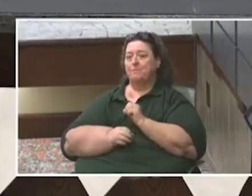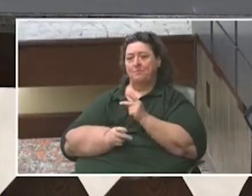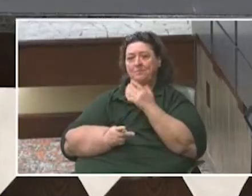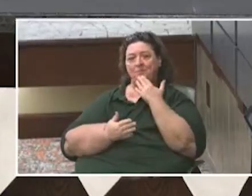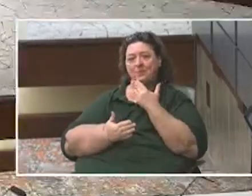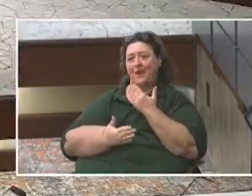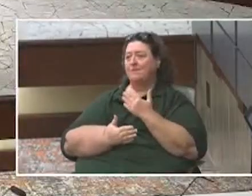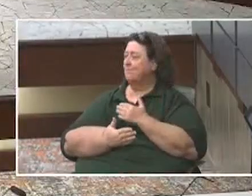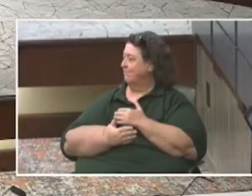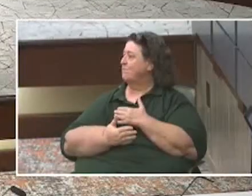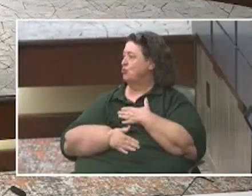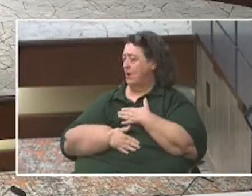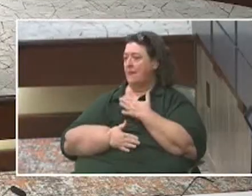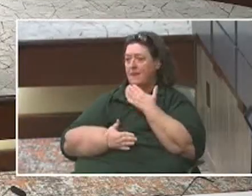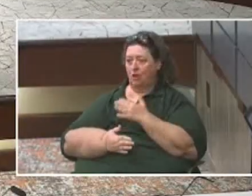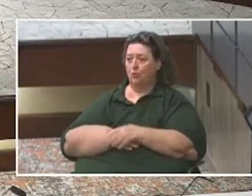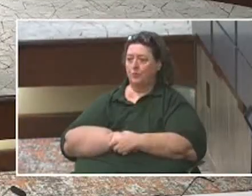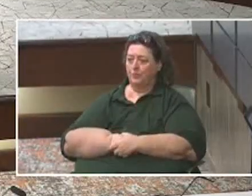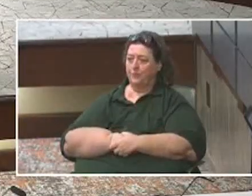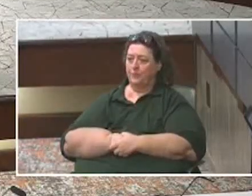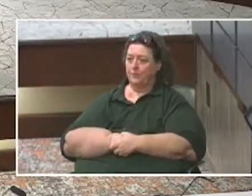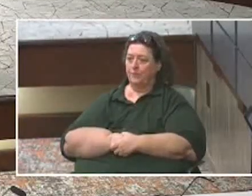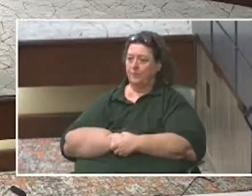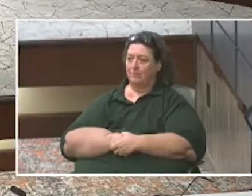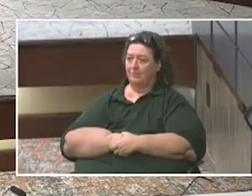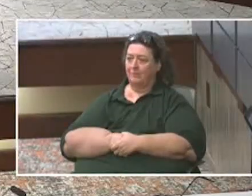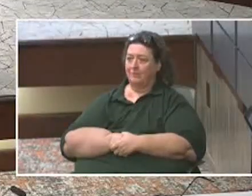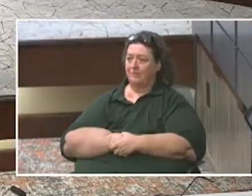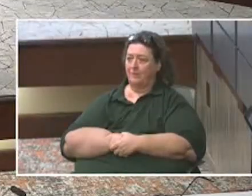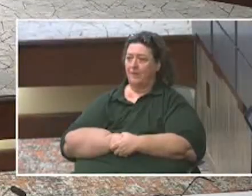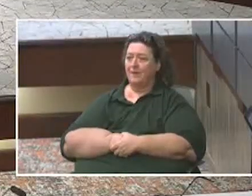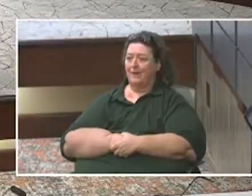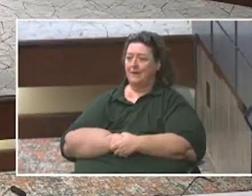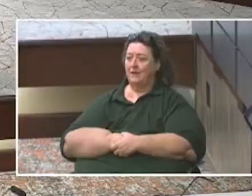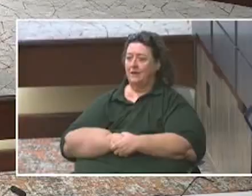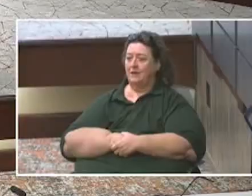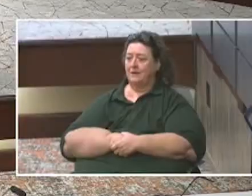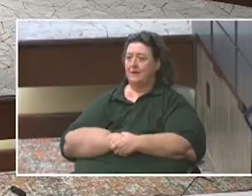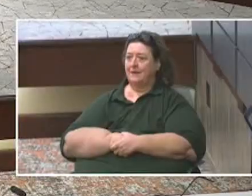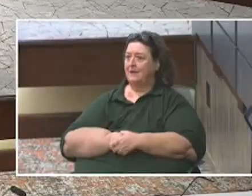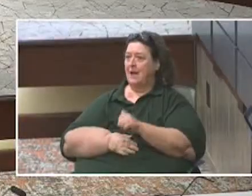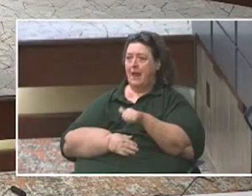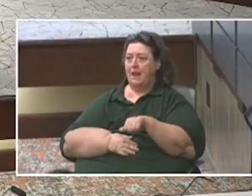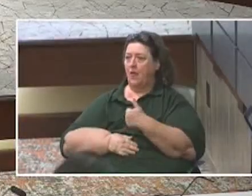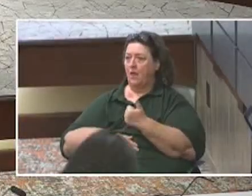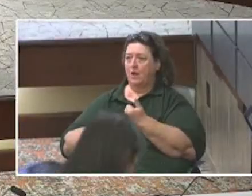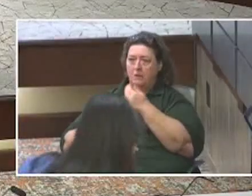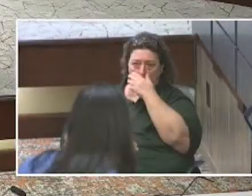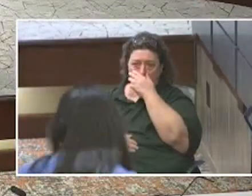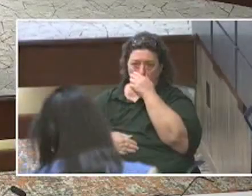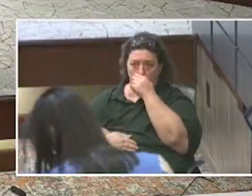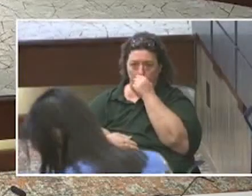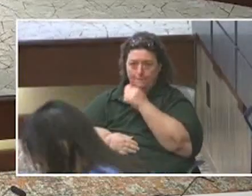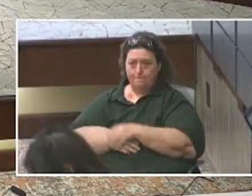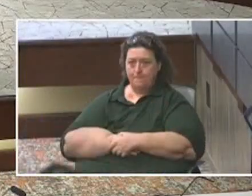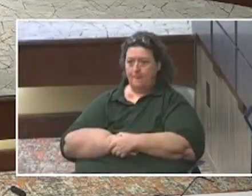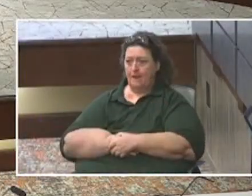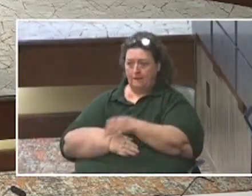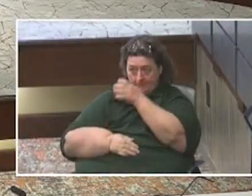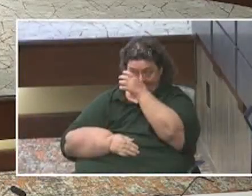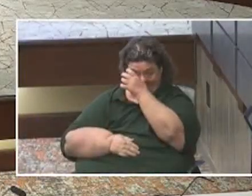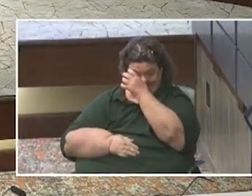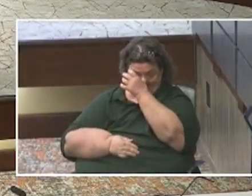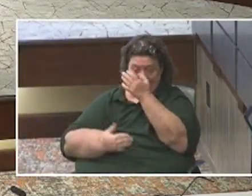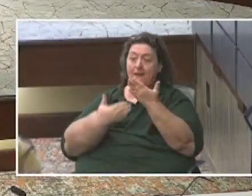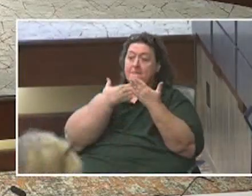again, guys. Appreciate it. Thank you. Our next, any other cook jokes on the end of this? Well, I was just going to thank him for keeping